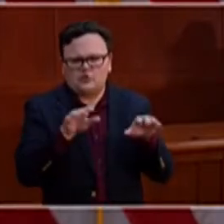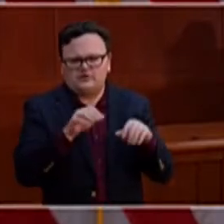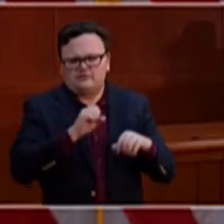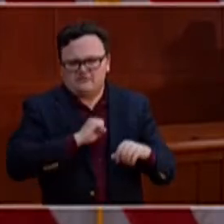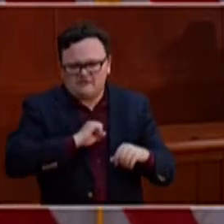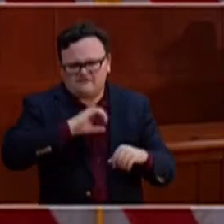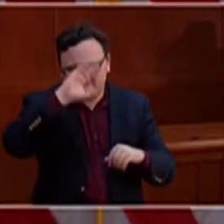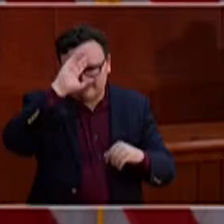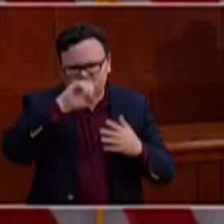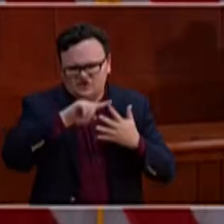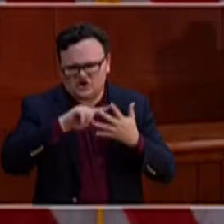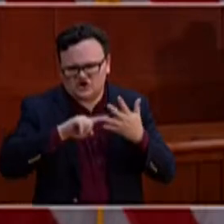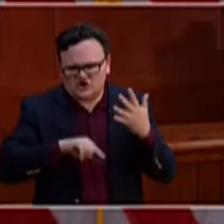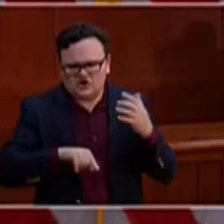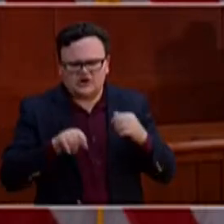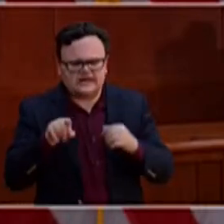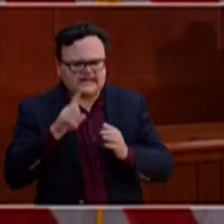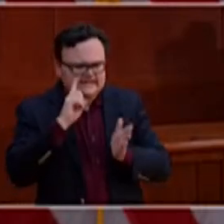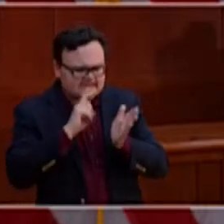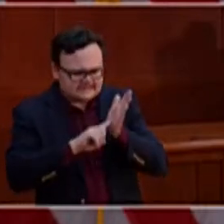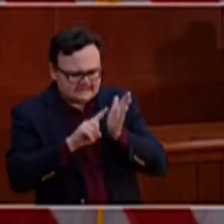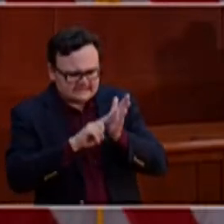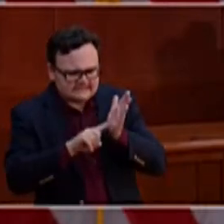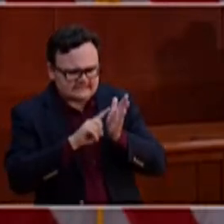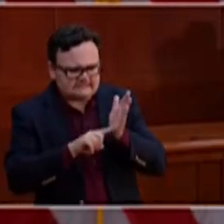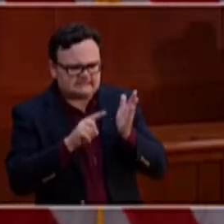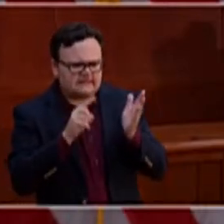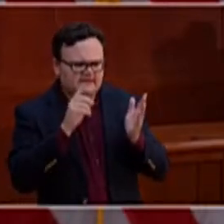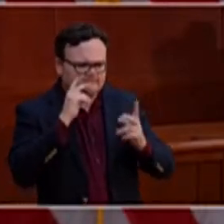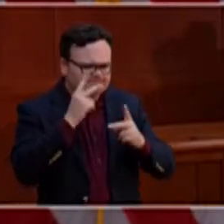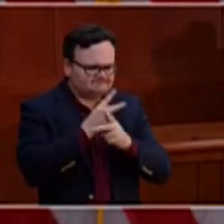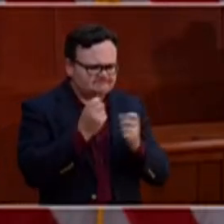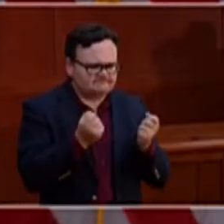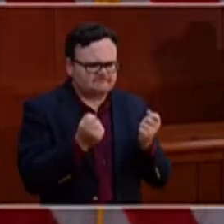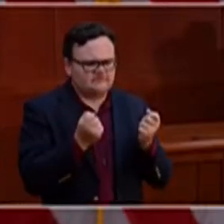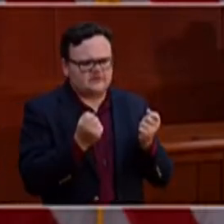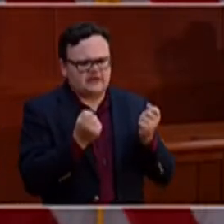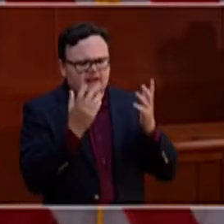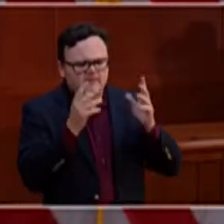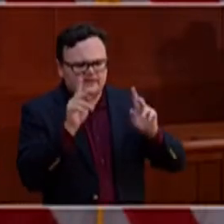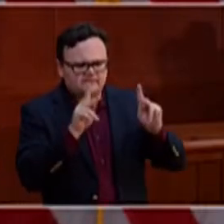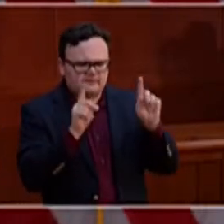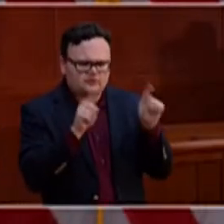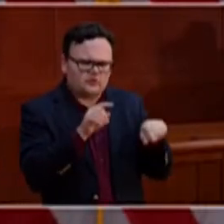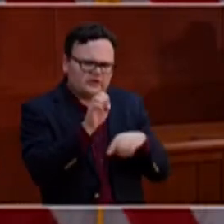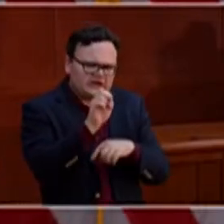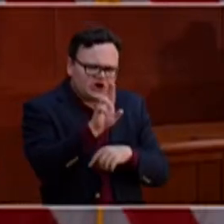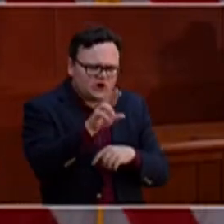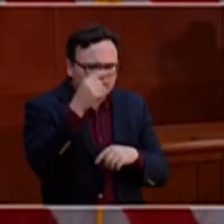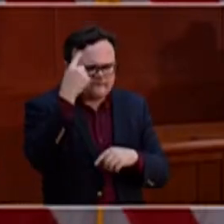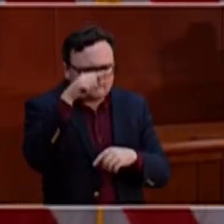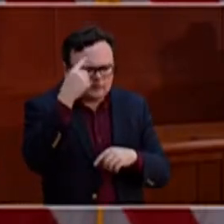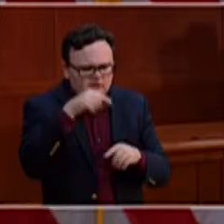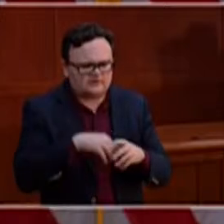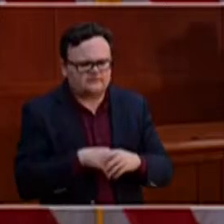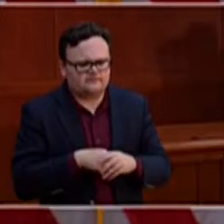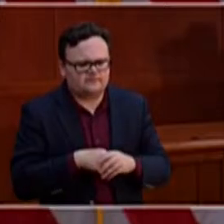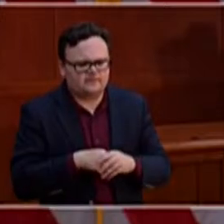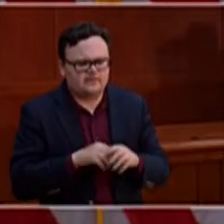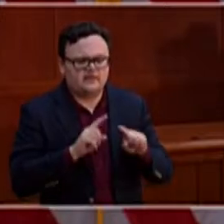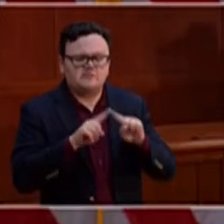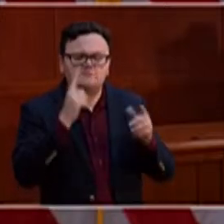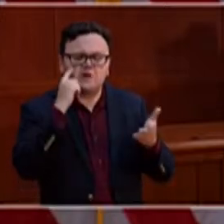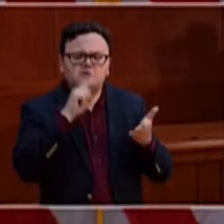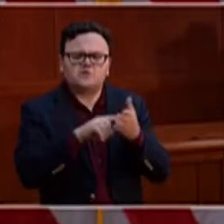about who's actually going to the EDs. And so I think, and then we've seen obviously the hospital censuses really